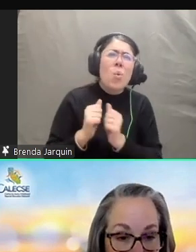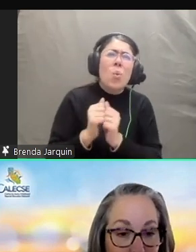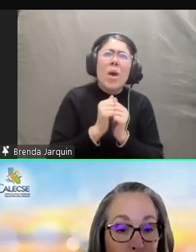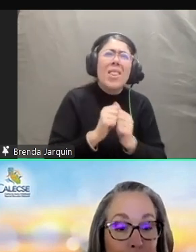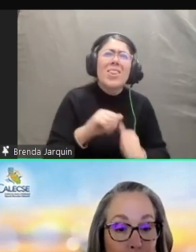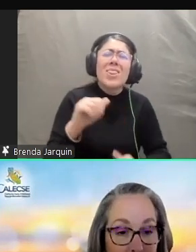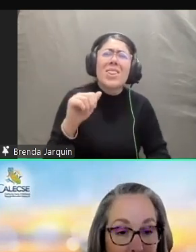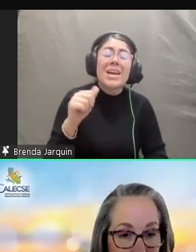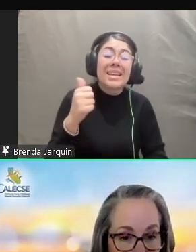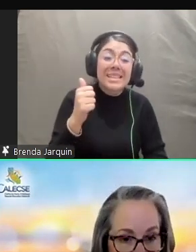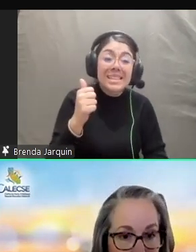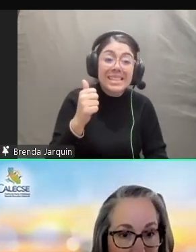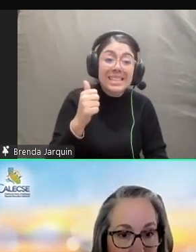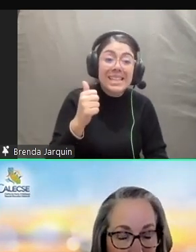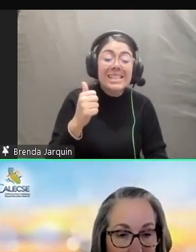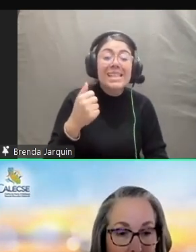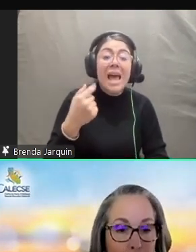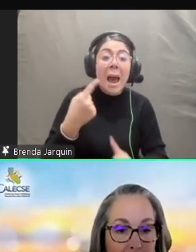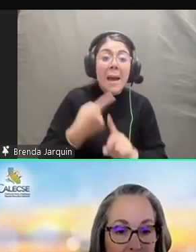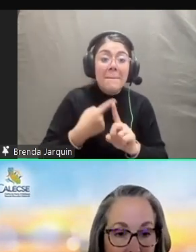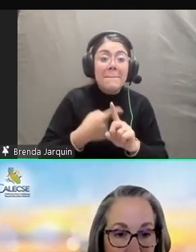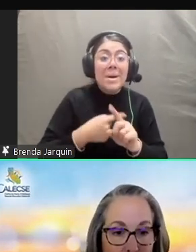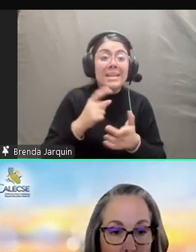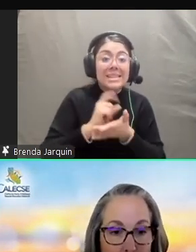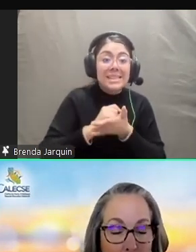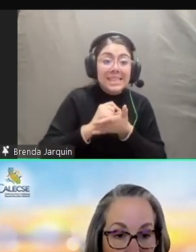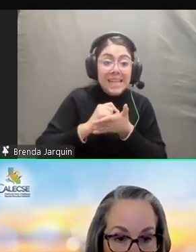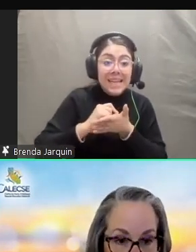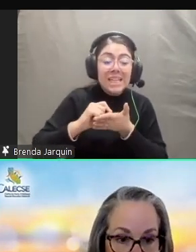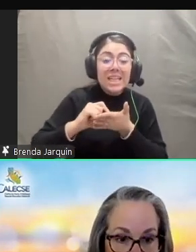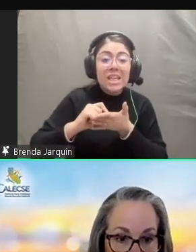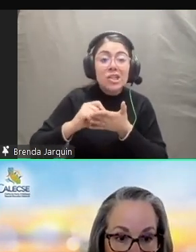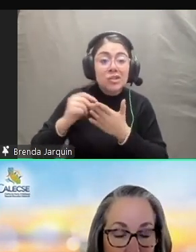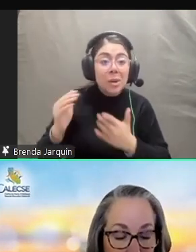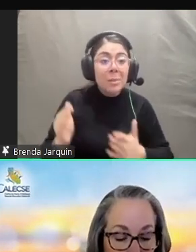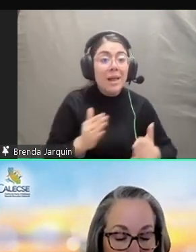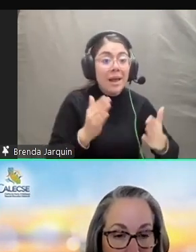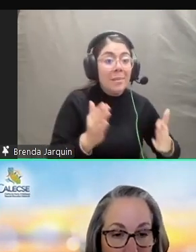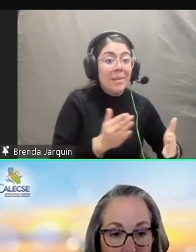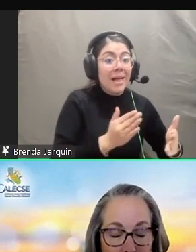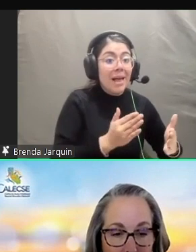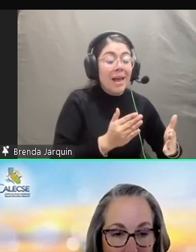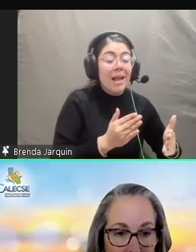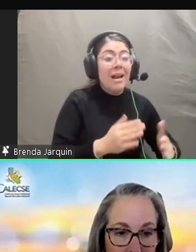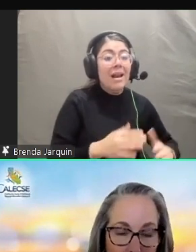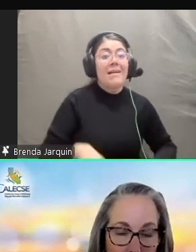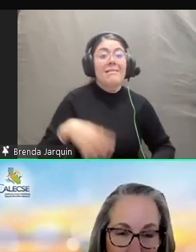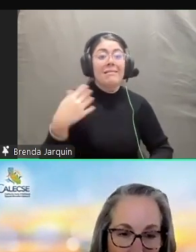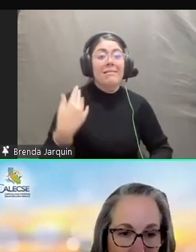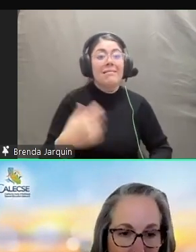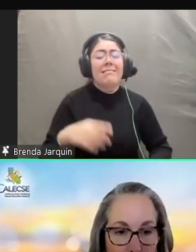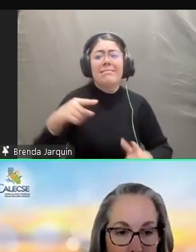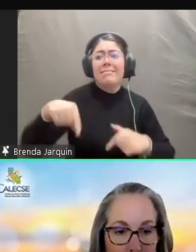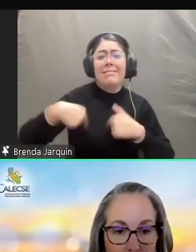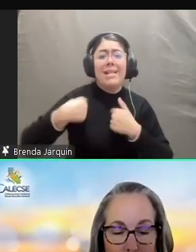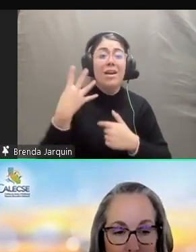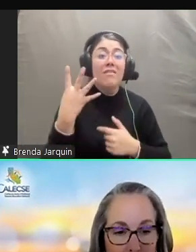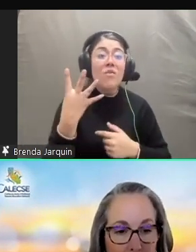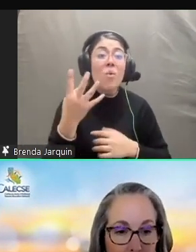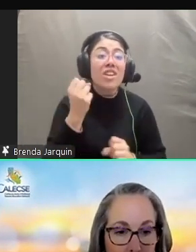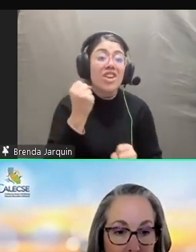4 years to really finish it, because we had to pause to go and,